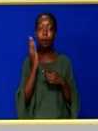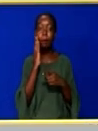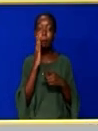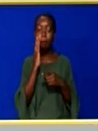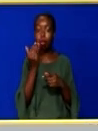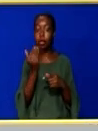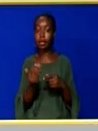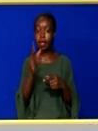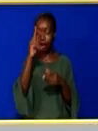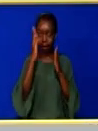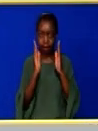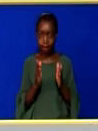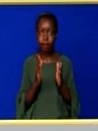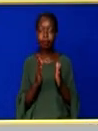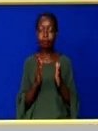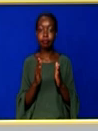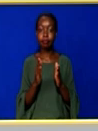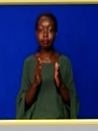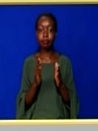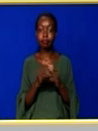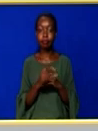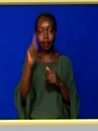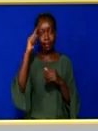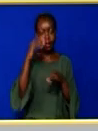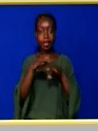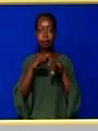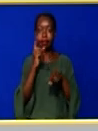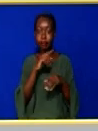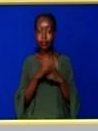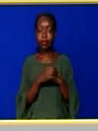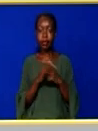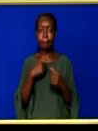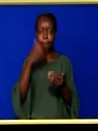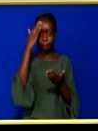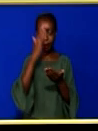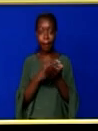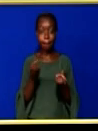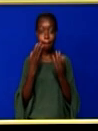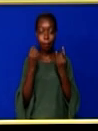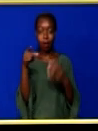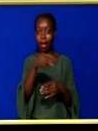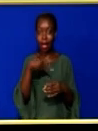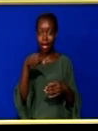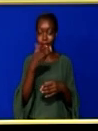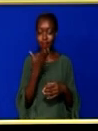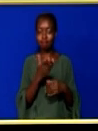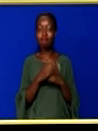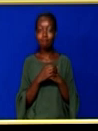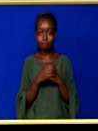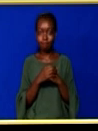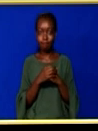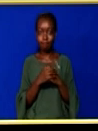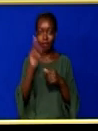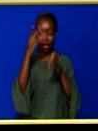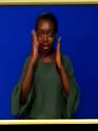Kenyan citizen, yes, I think that one we've already explained. Yes. And I believe majority of us fall there. Fall there. Yes. Kenyan